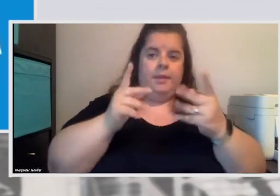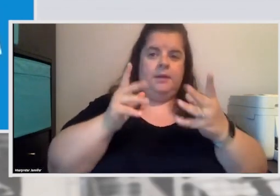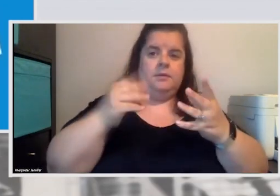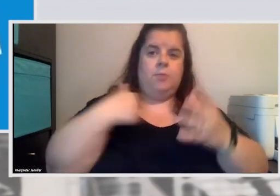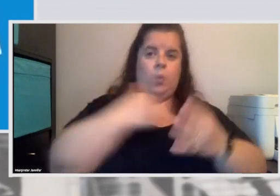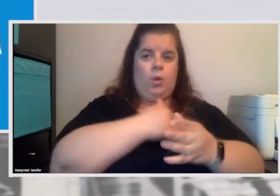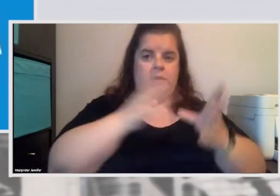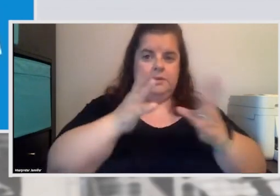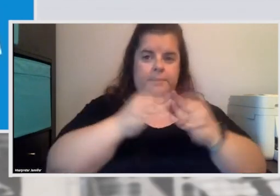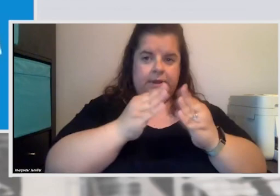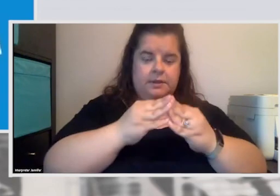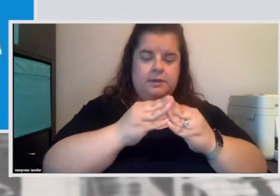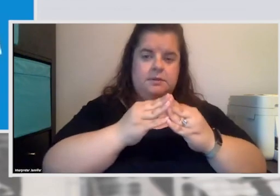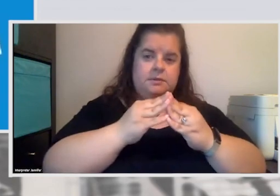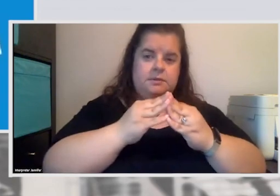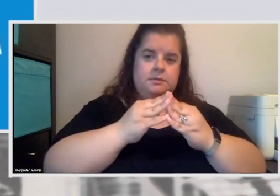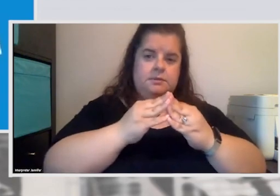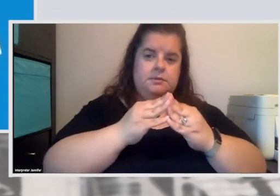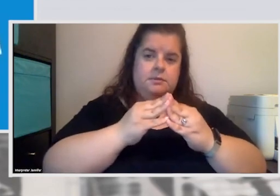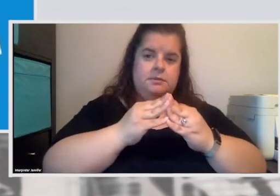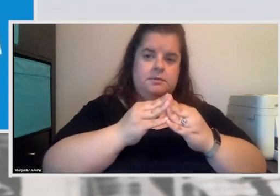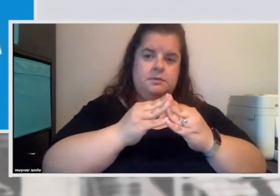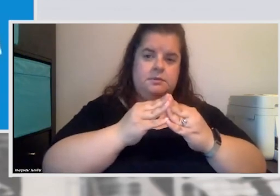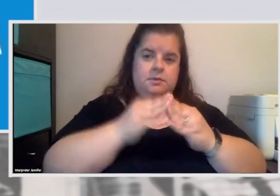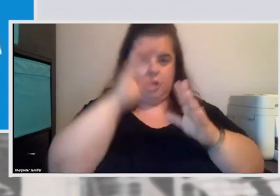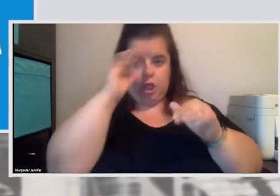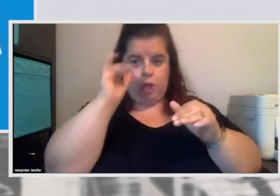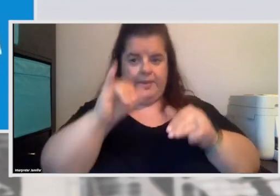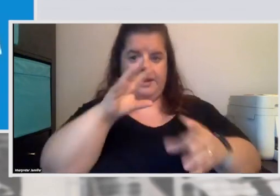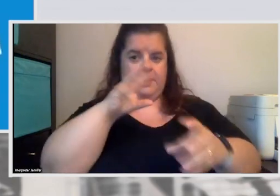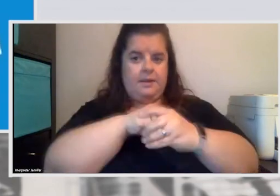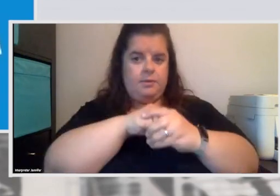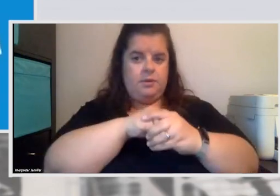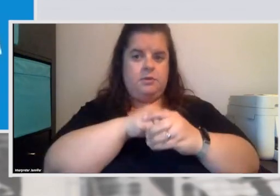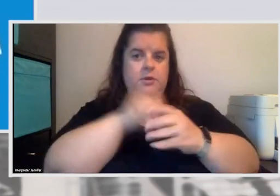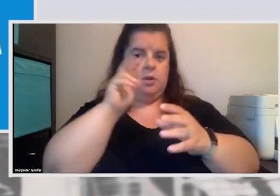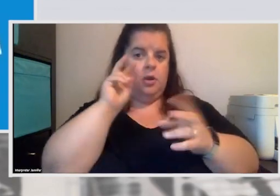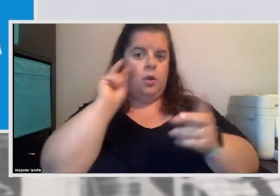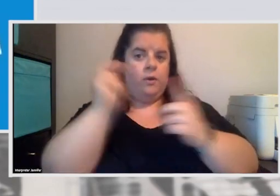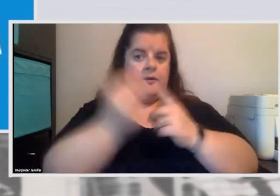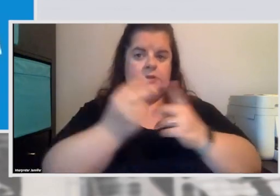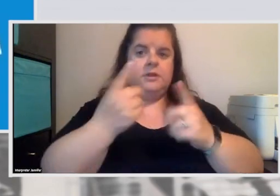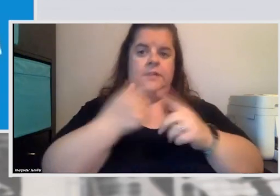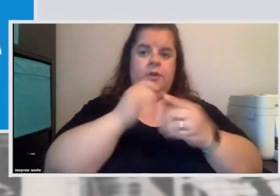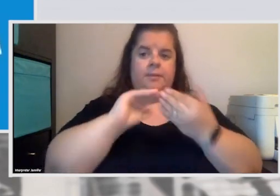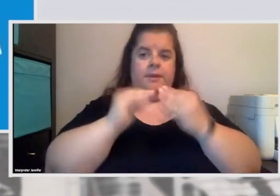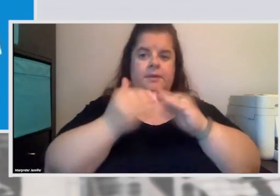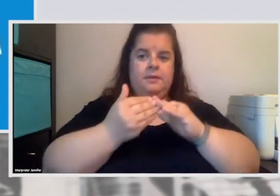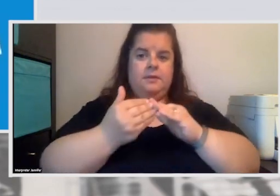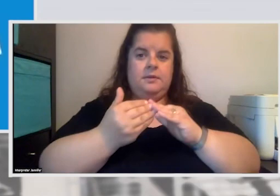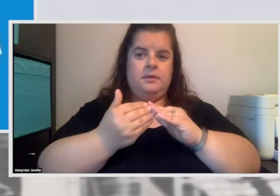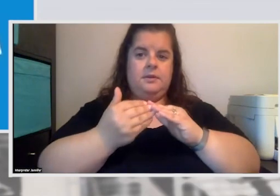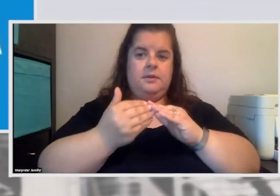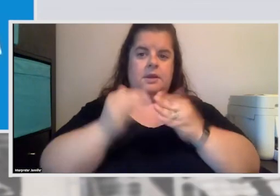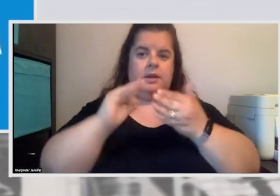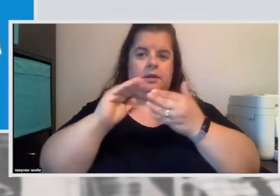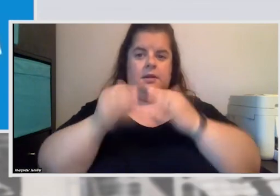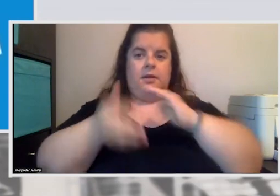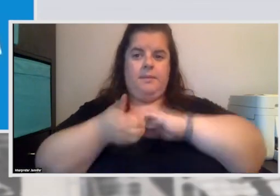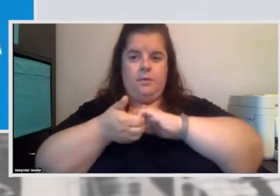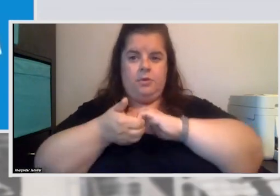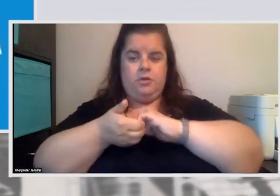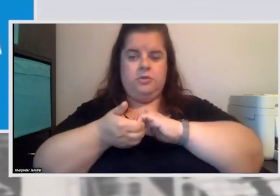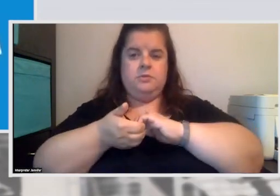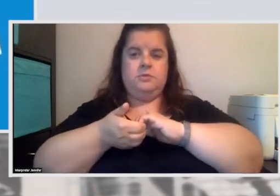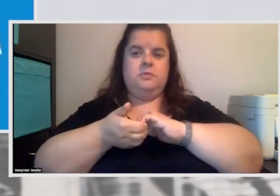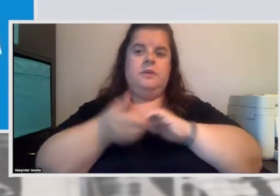is that input and oversight from neighborhoods and community partners as to those